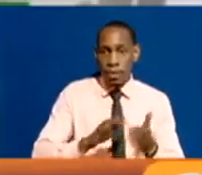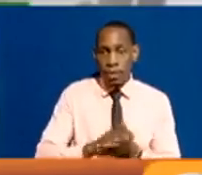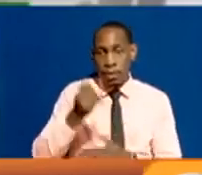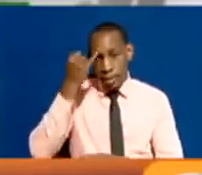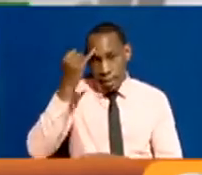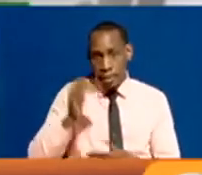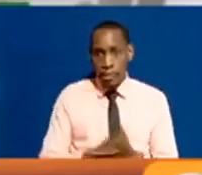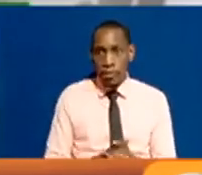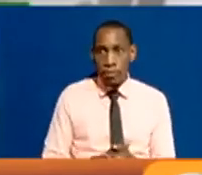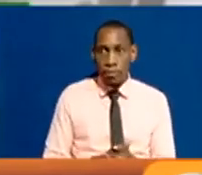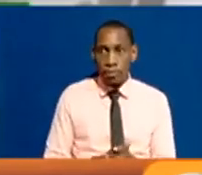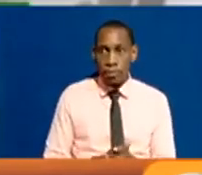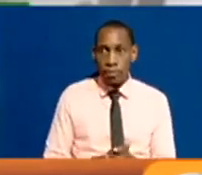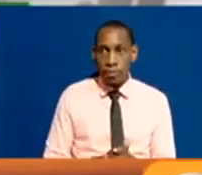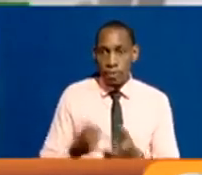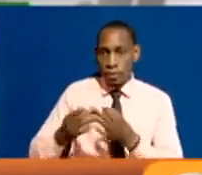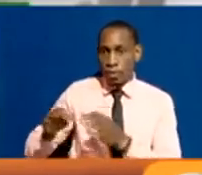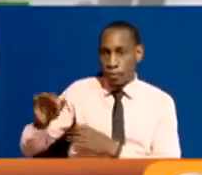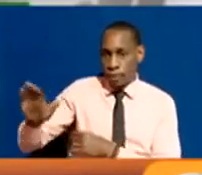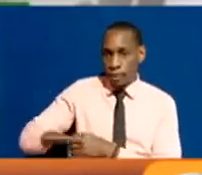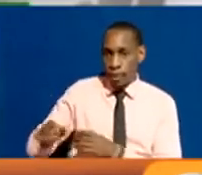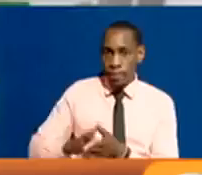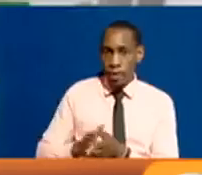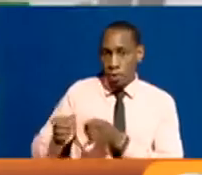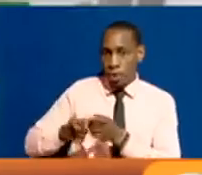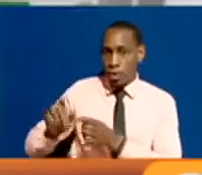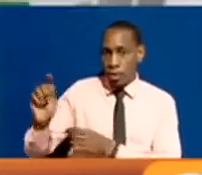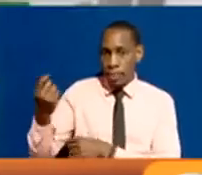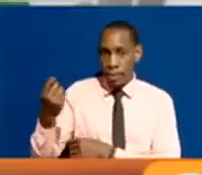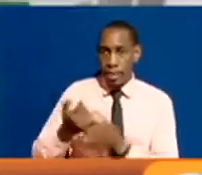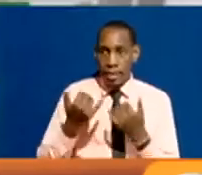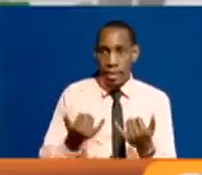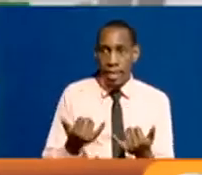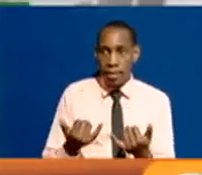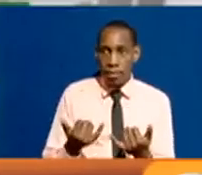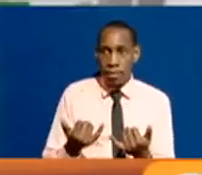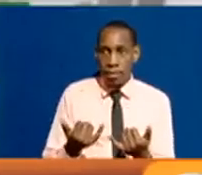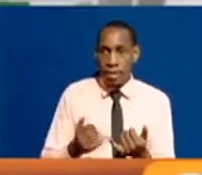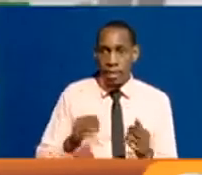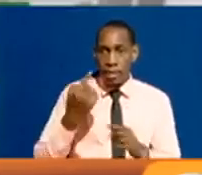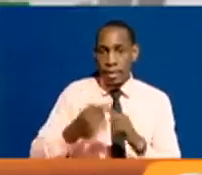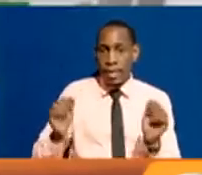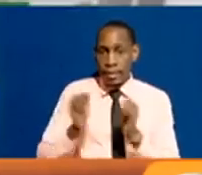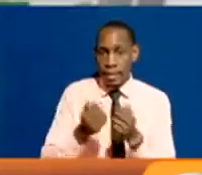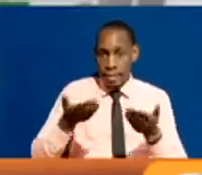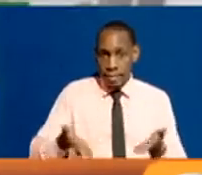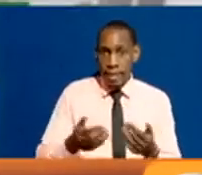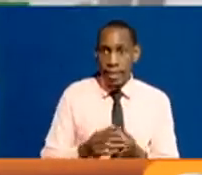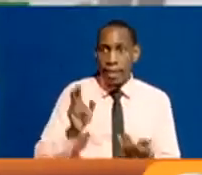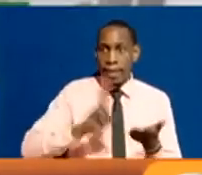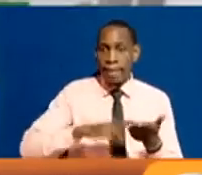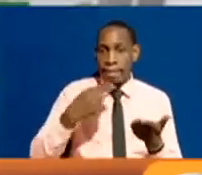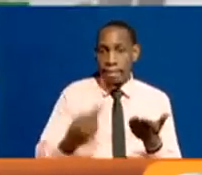principle of freeing the legislature from the grip of the executive is now on its 10th year as a